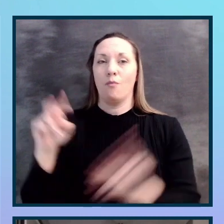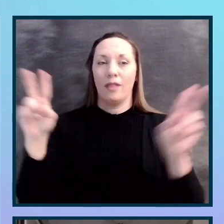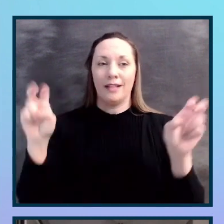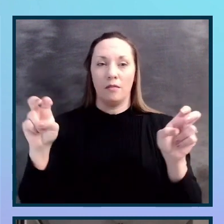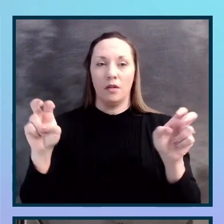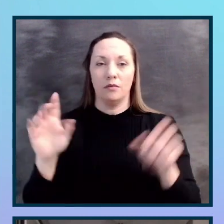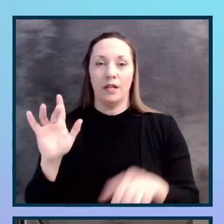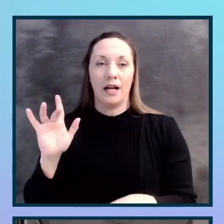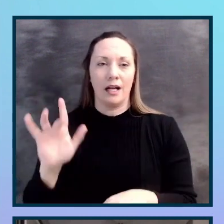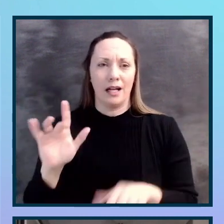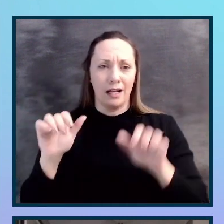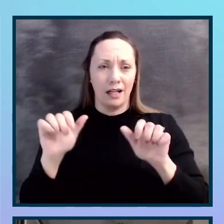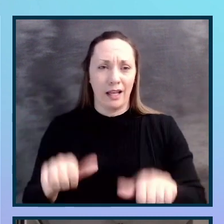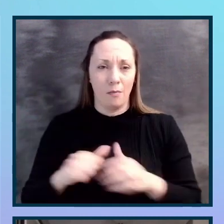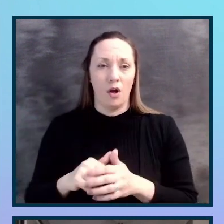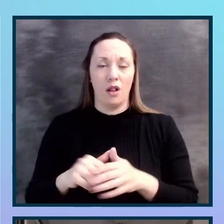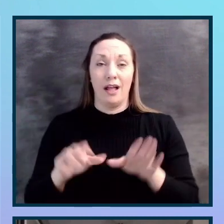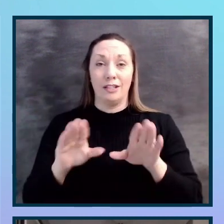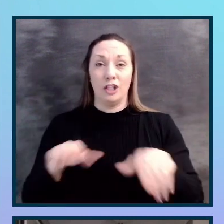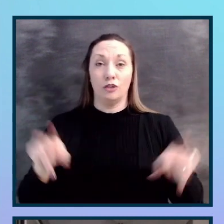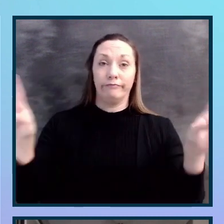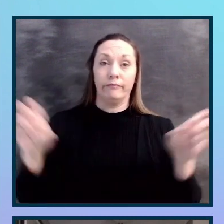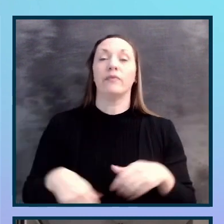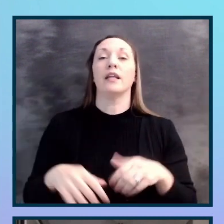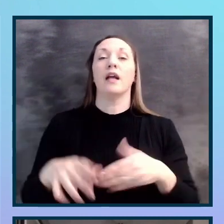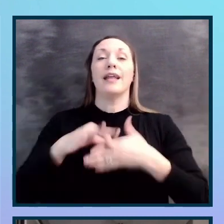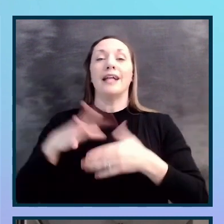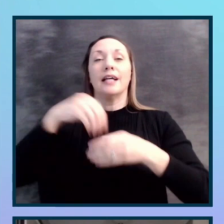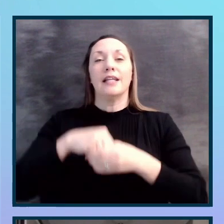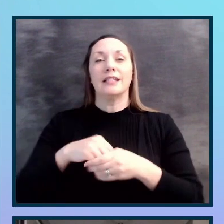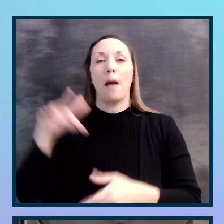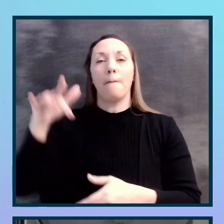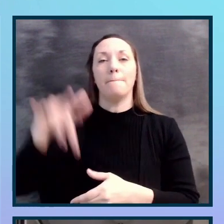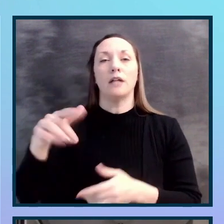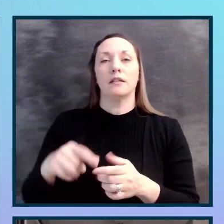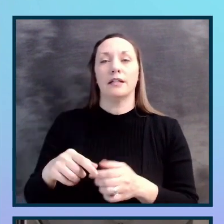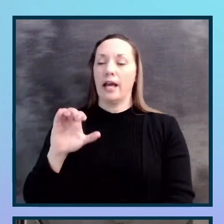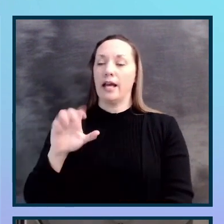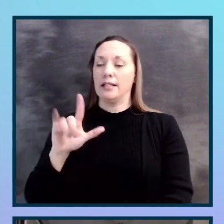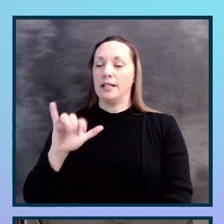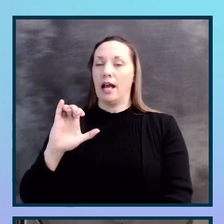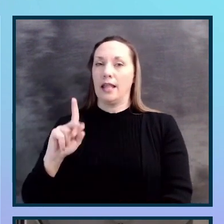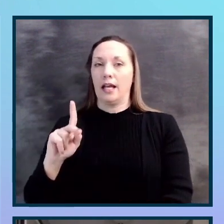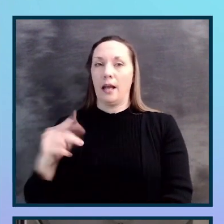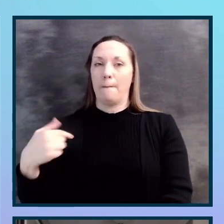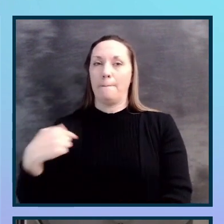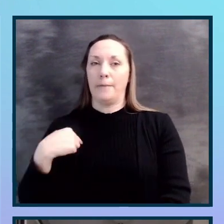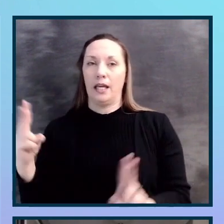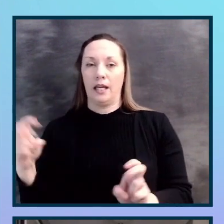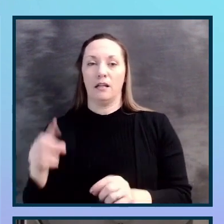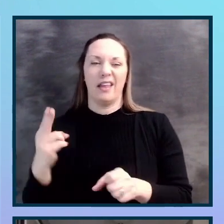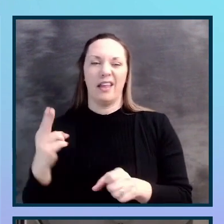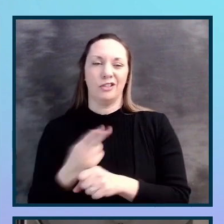children. The contents of the iframe is a button with click me, used in this case as a source